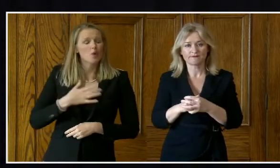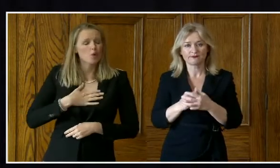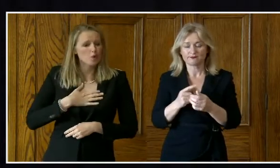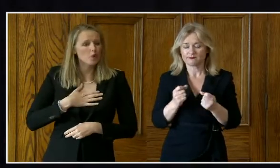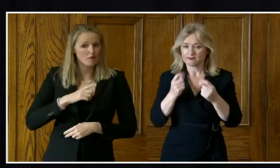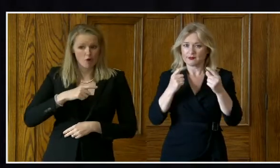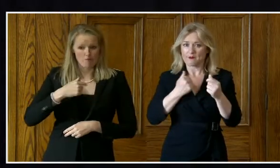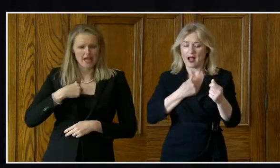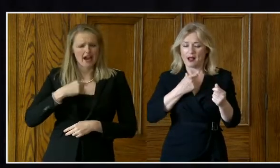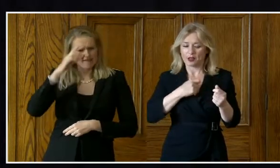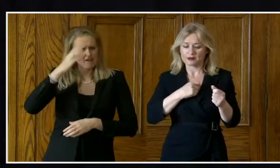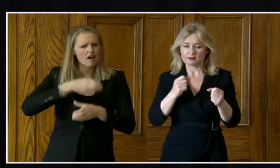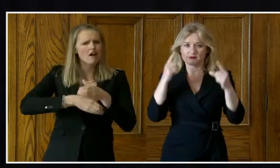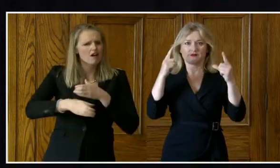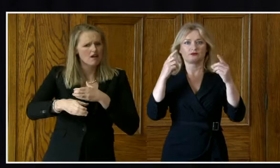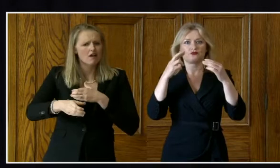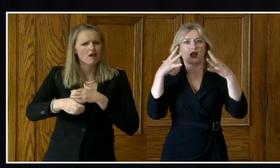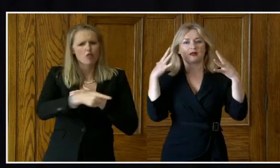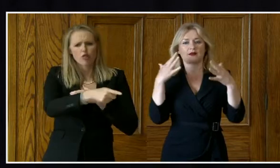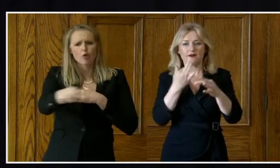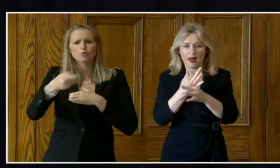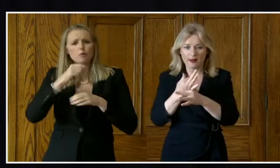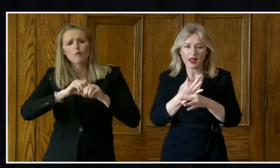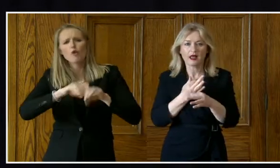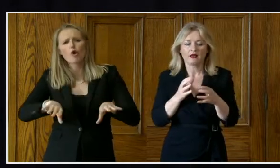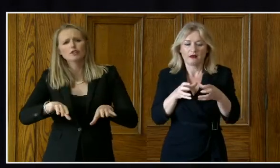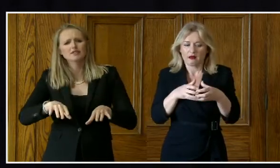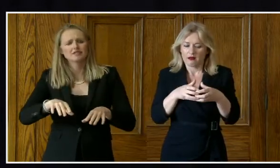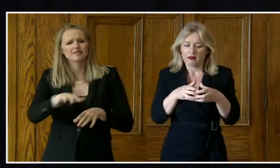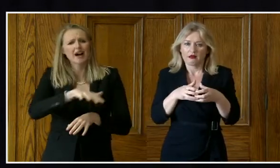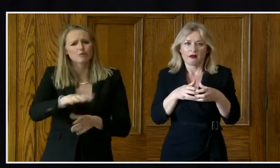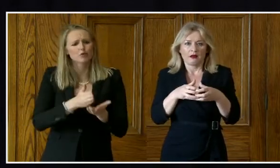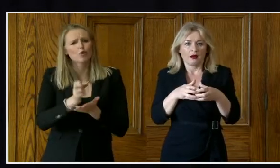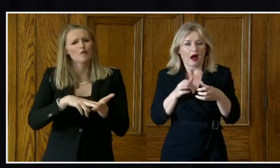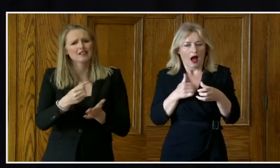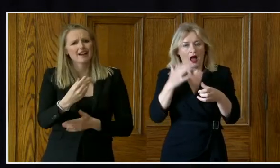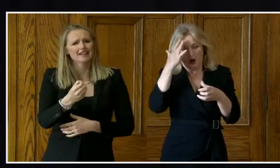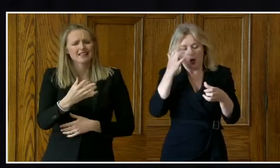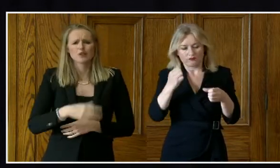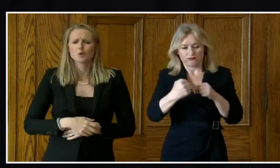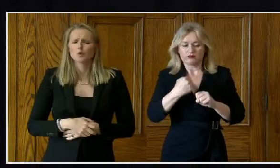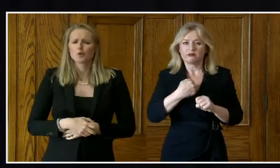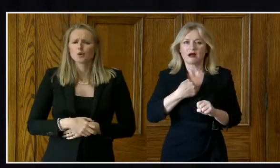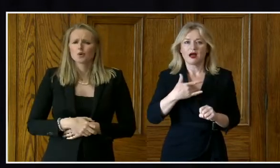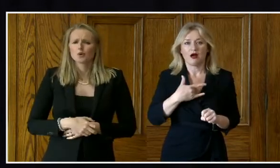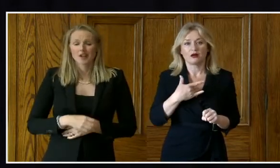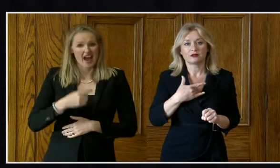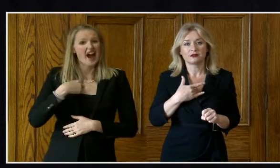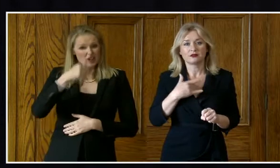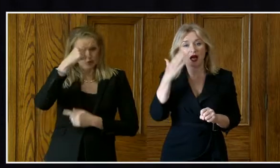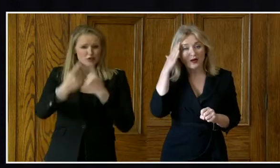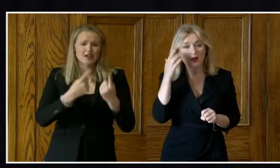for me personally. And I know how hard it is for all of you not to do what comes most naturally.